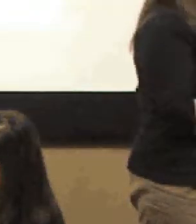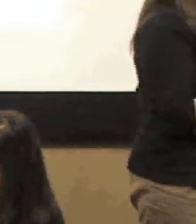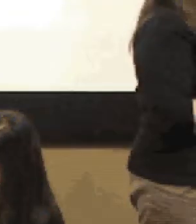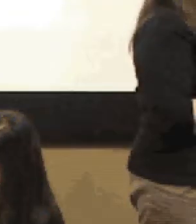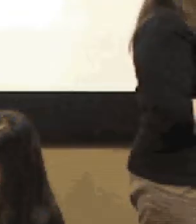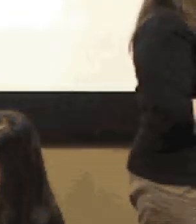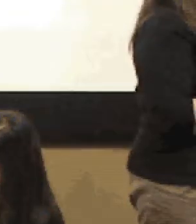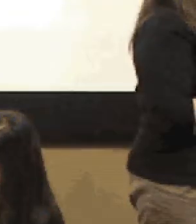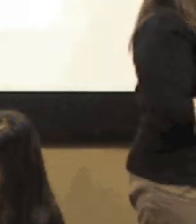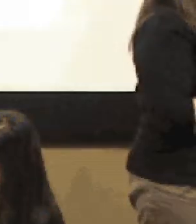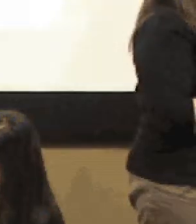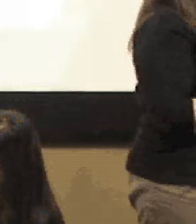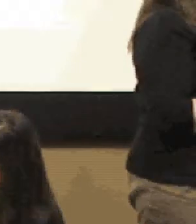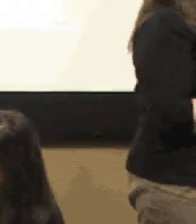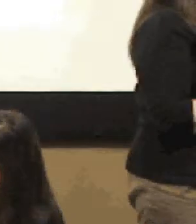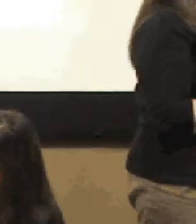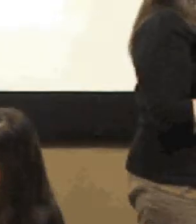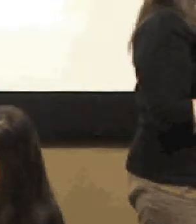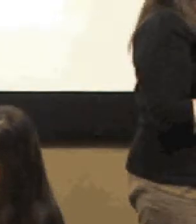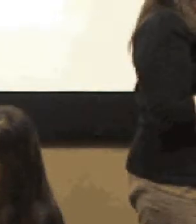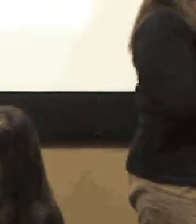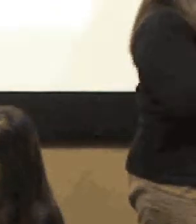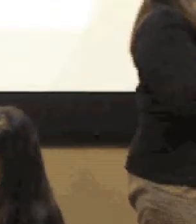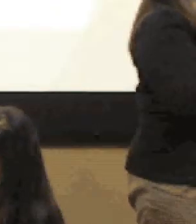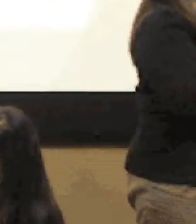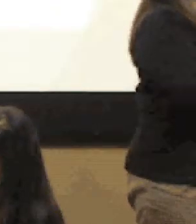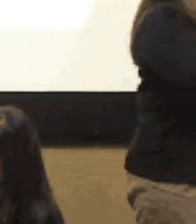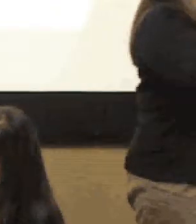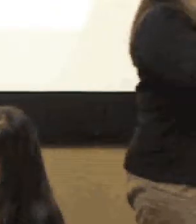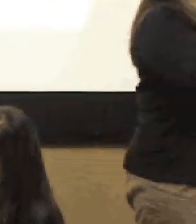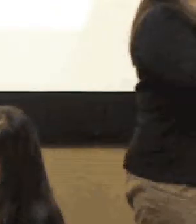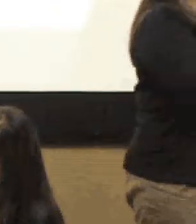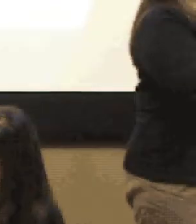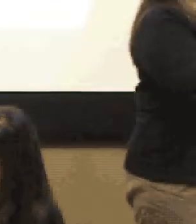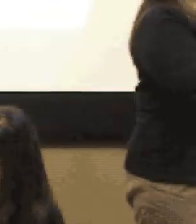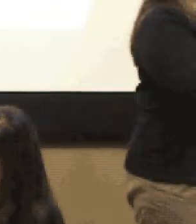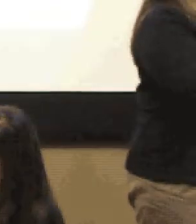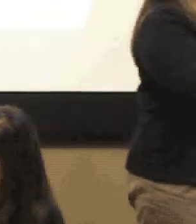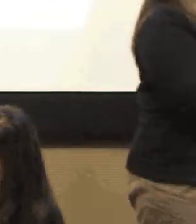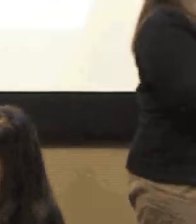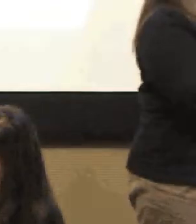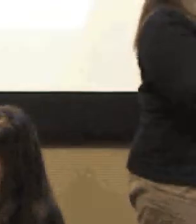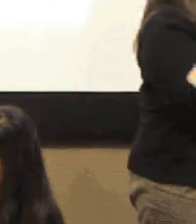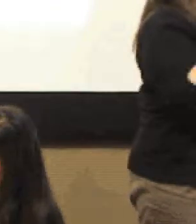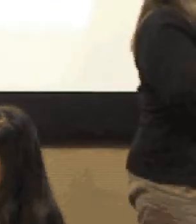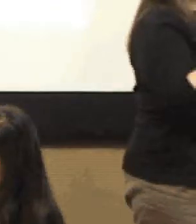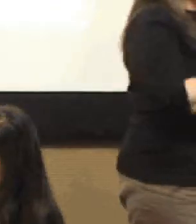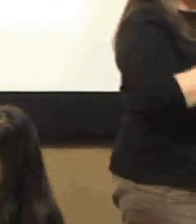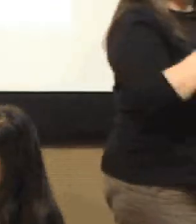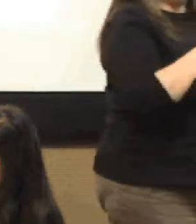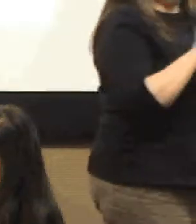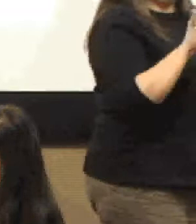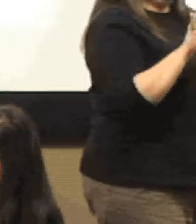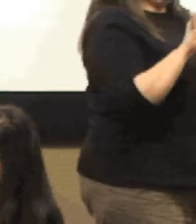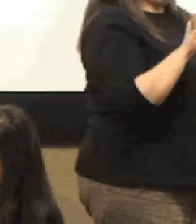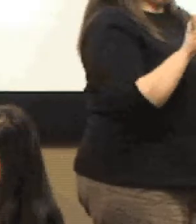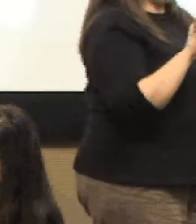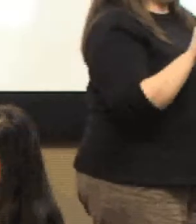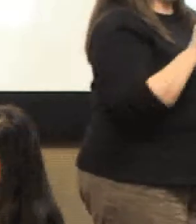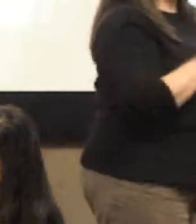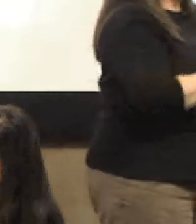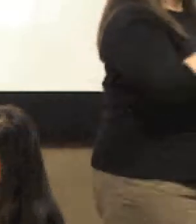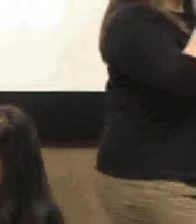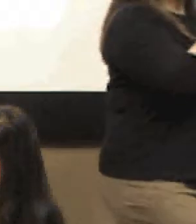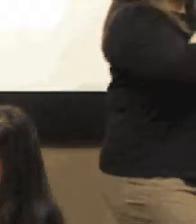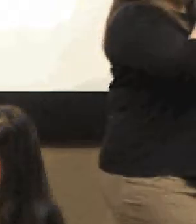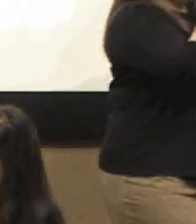have started to happen that give me more hope in 2013 than I had in 2009. And what's